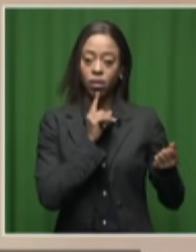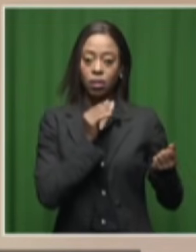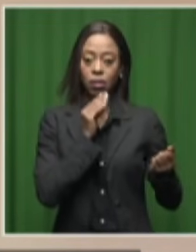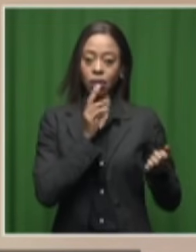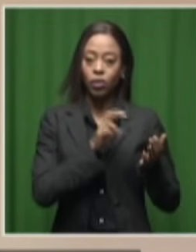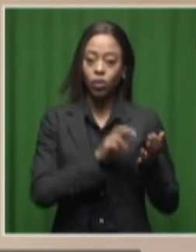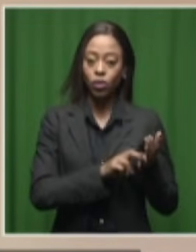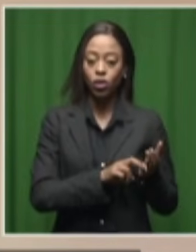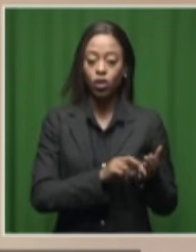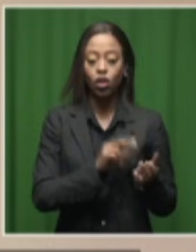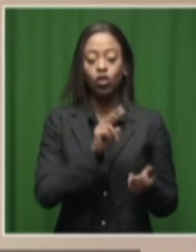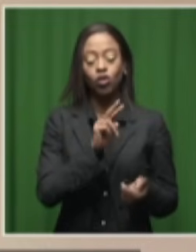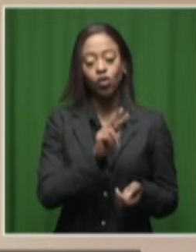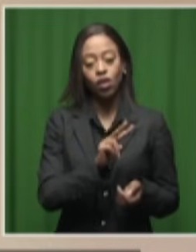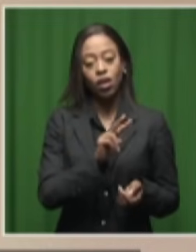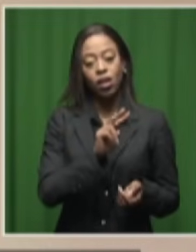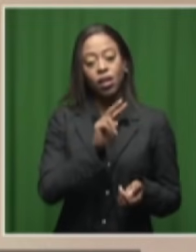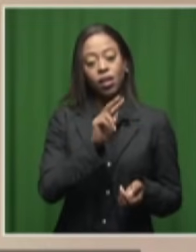about